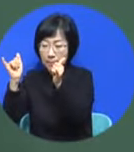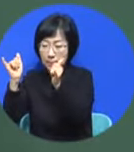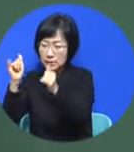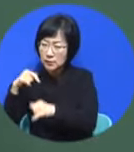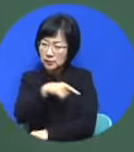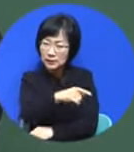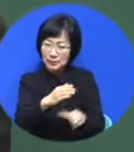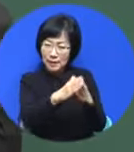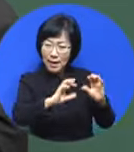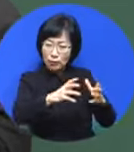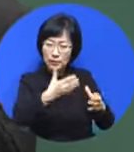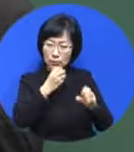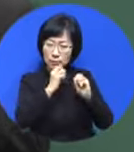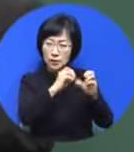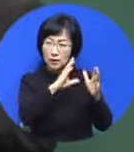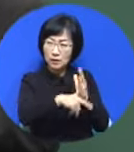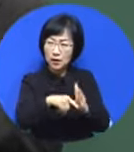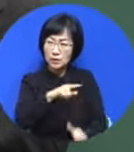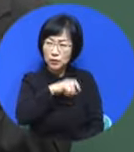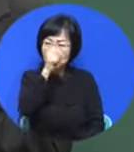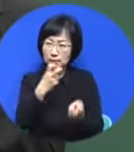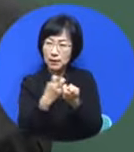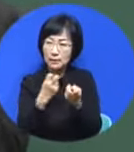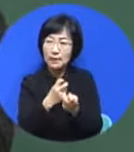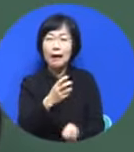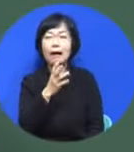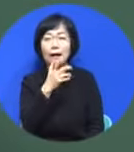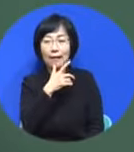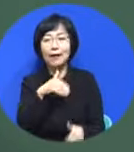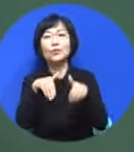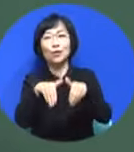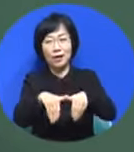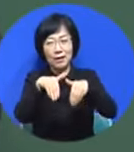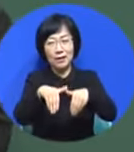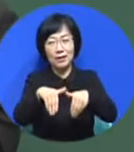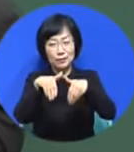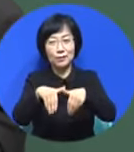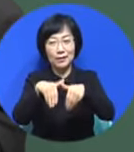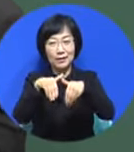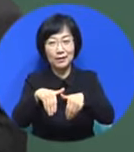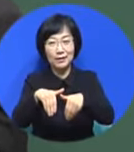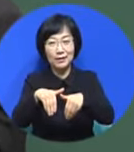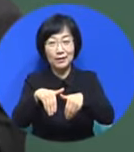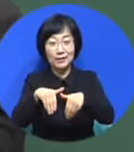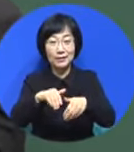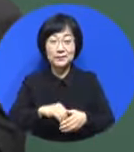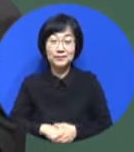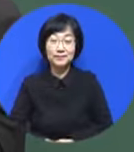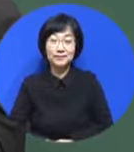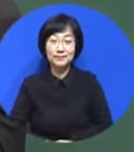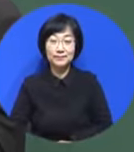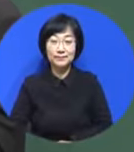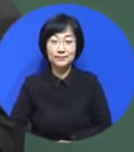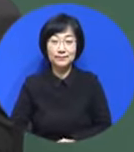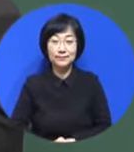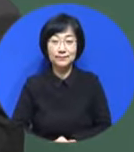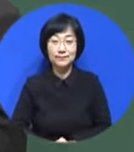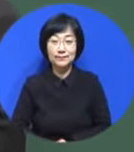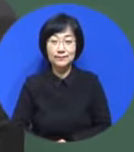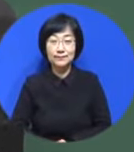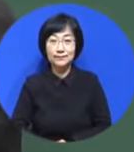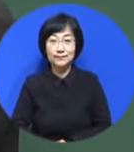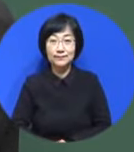For Egypt evangelization and world evangelization, the best method was for Joseph to go this way. What is the